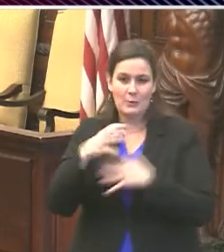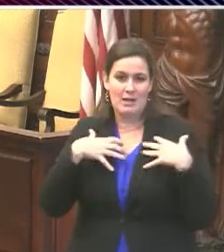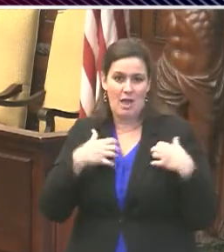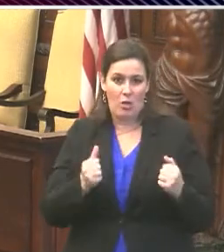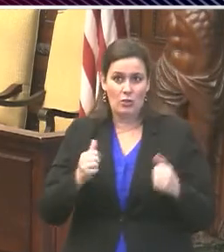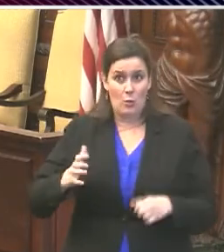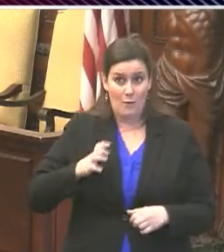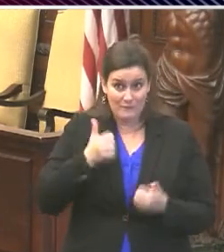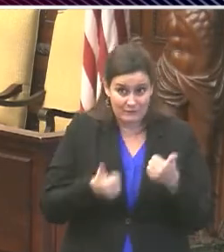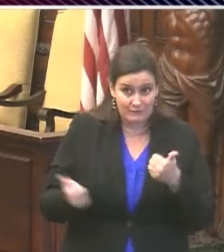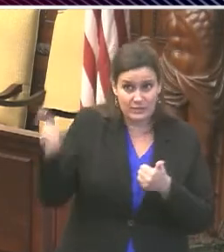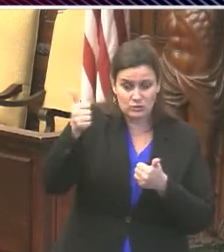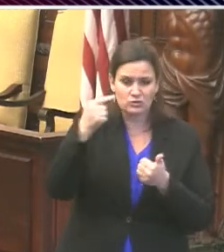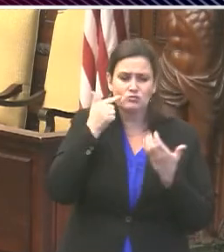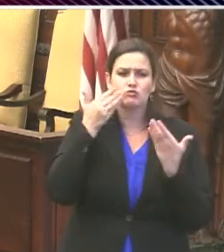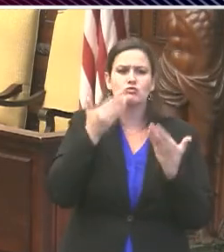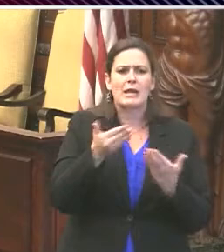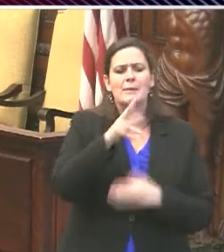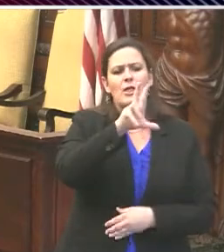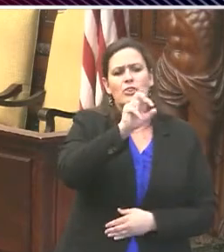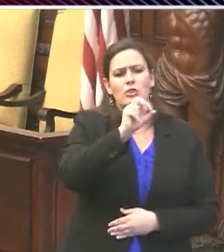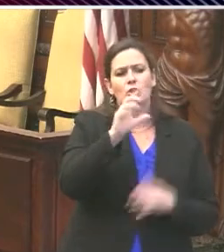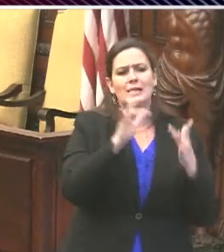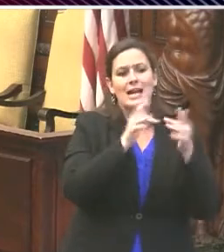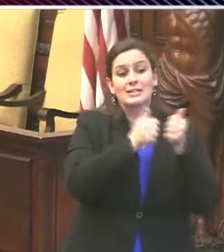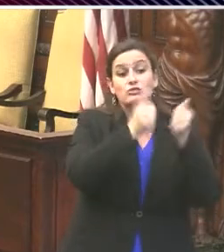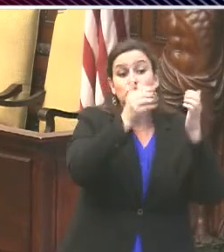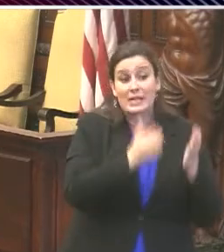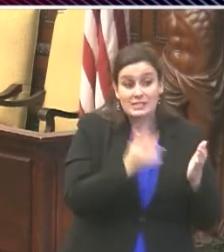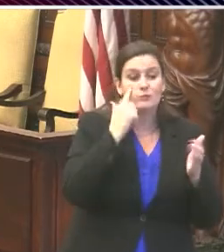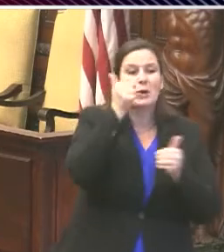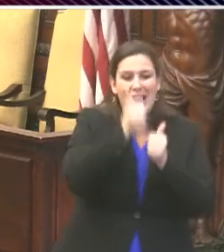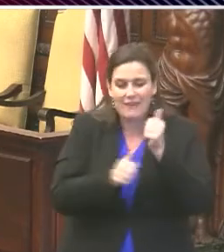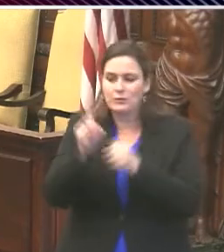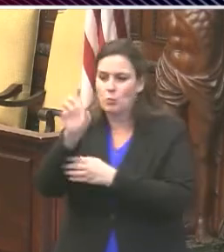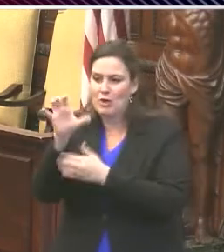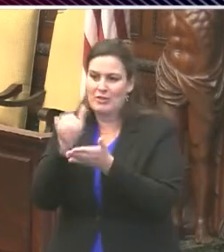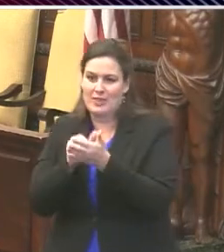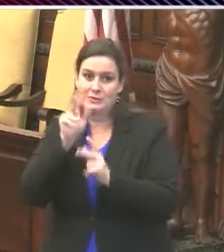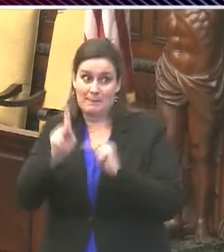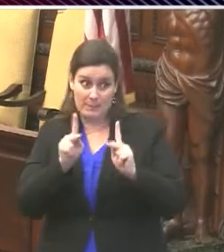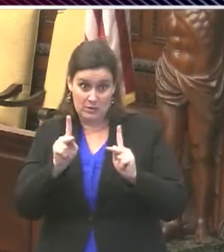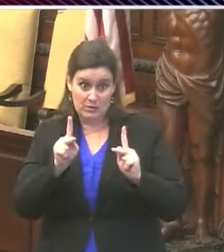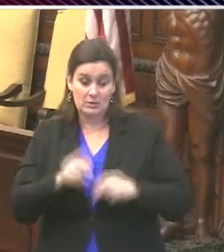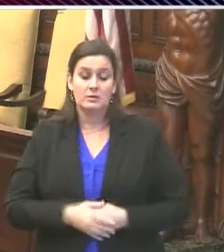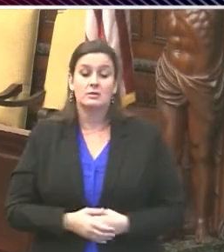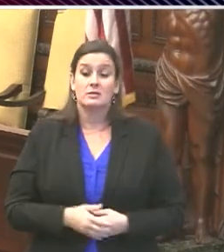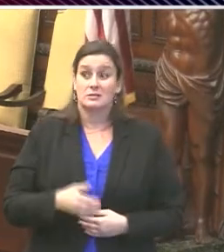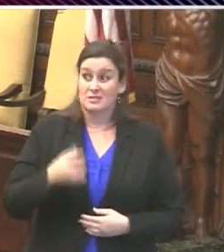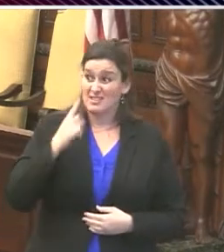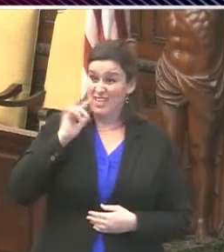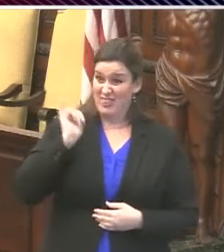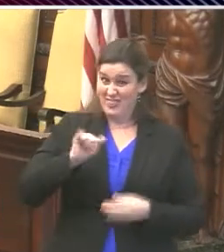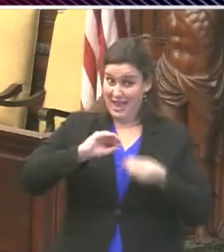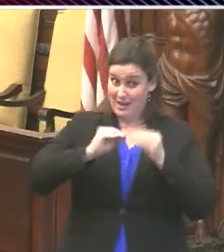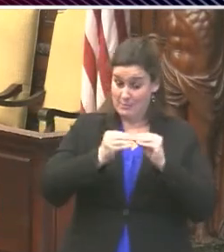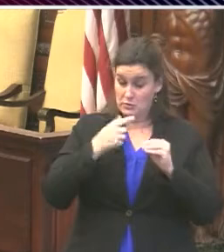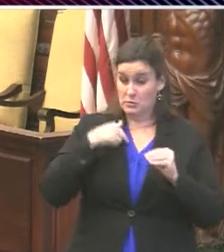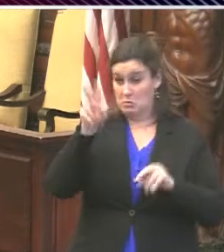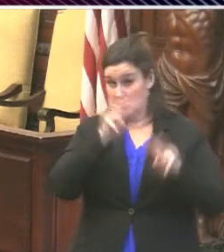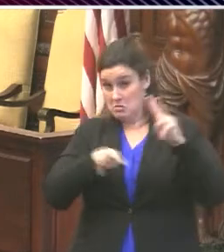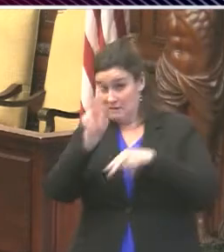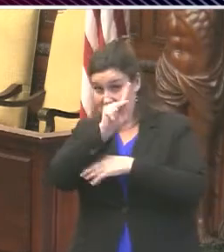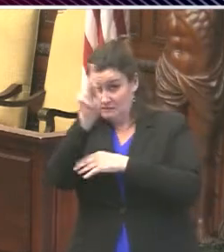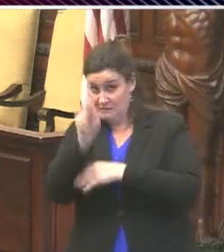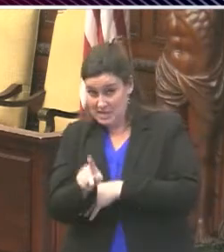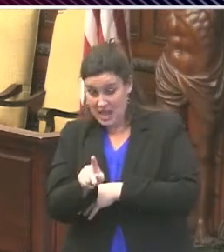they recommend 30 contact tracers for every 100,000 people. By that metric, based on what we know Philadelphia